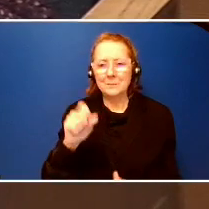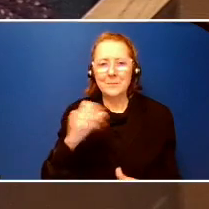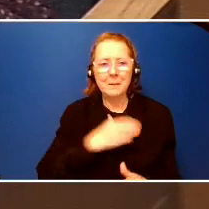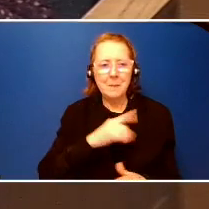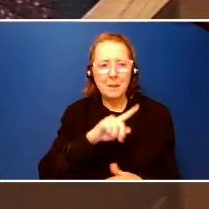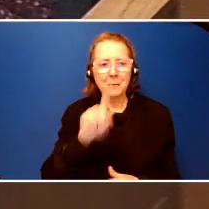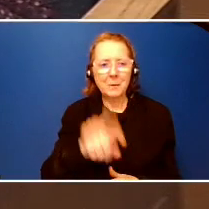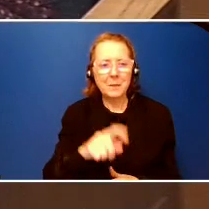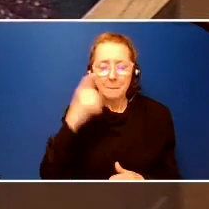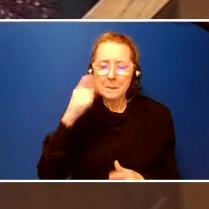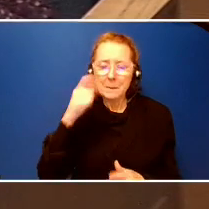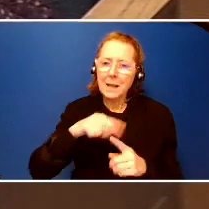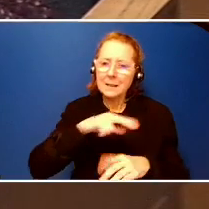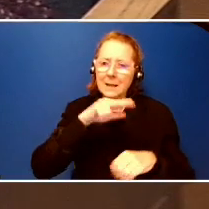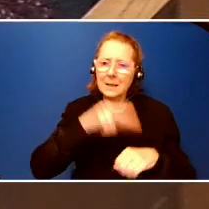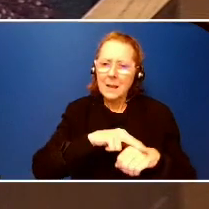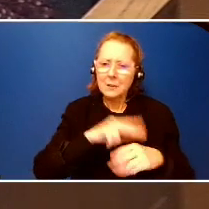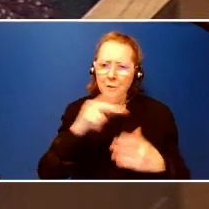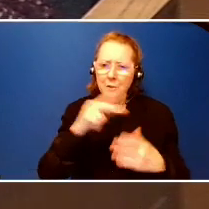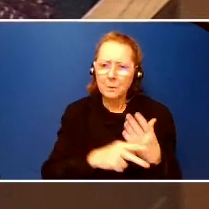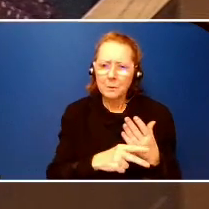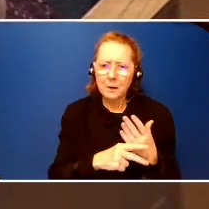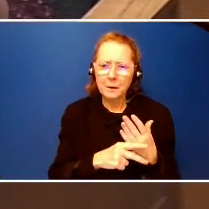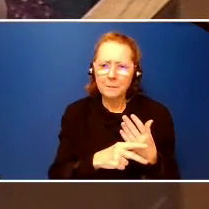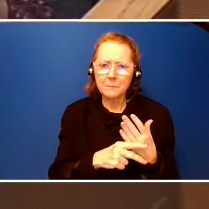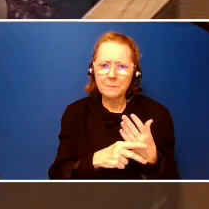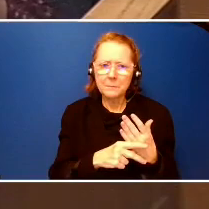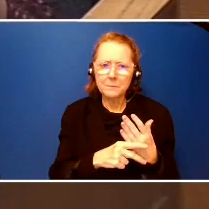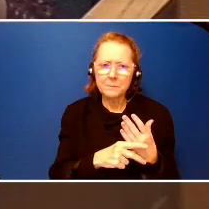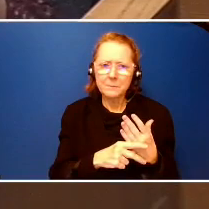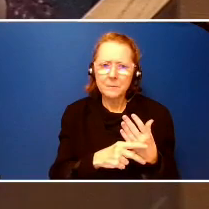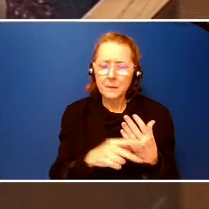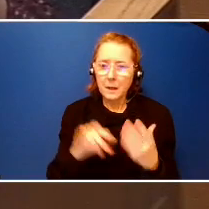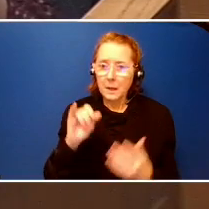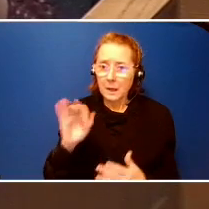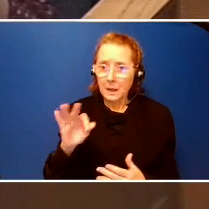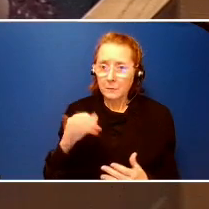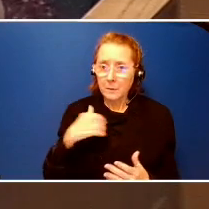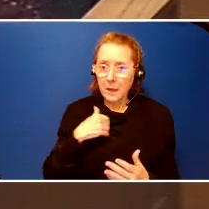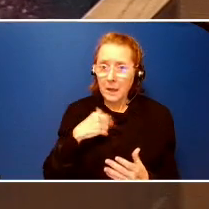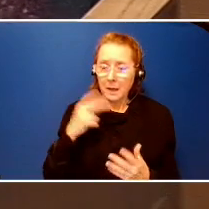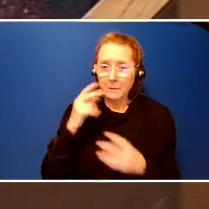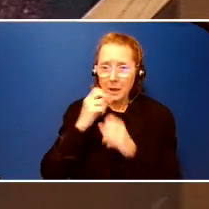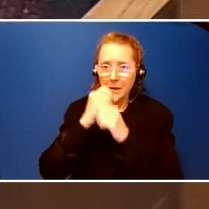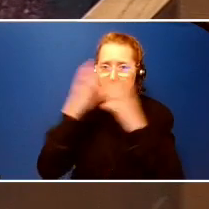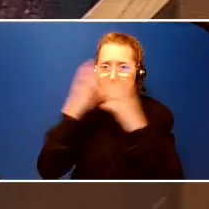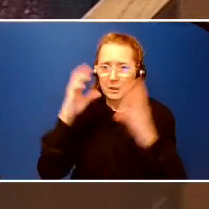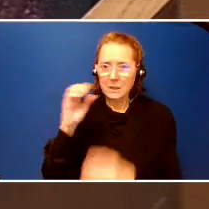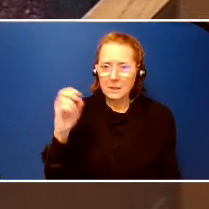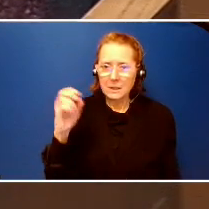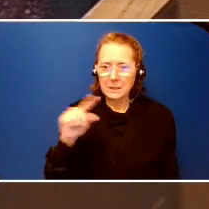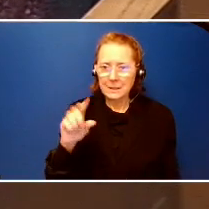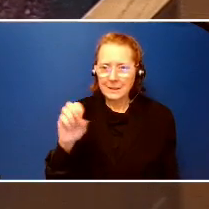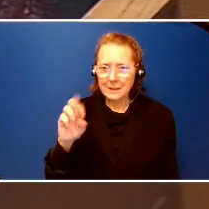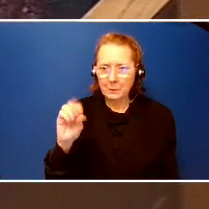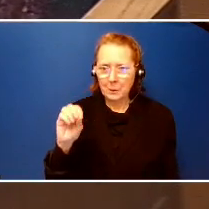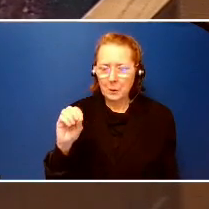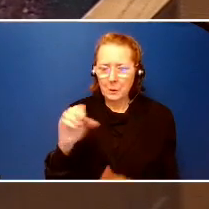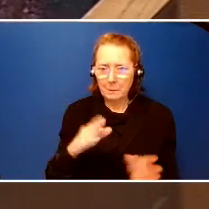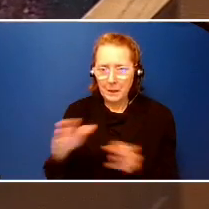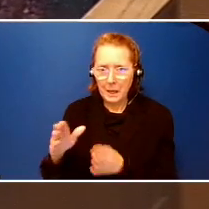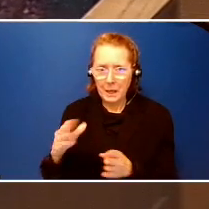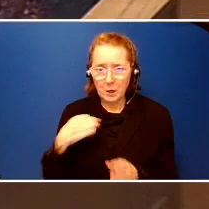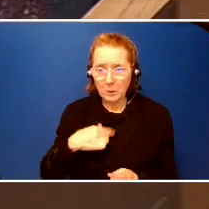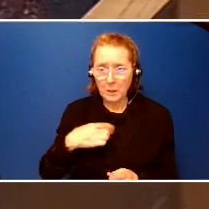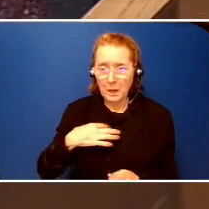it's a national program, if we have a Vision Zero plan, does it make us eligible to apply for